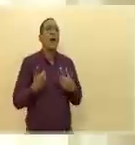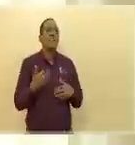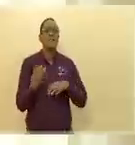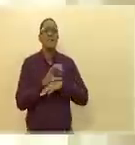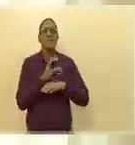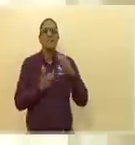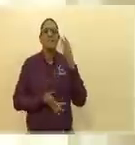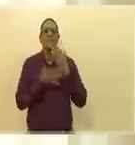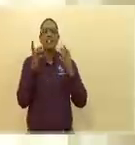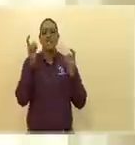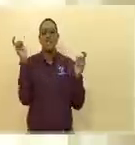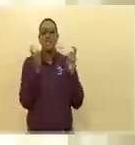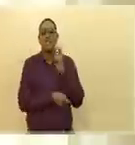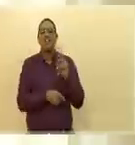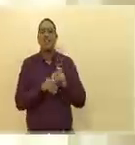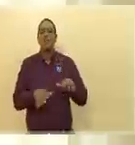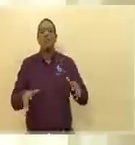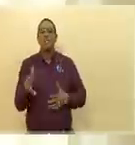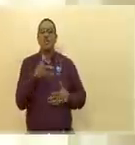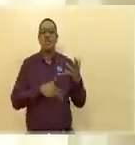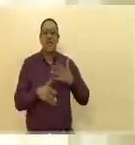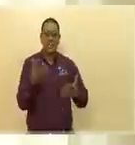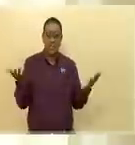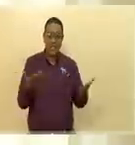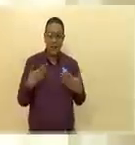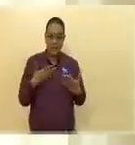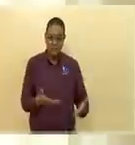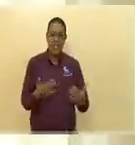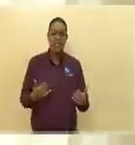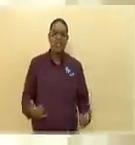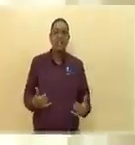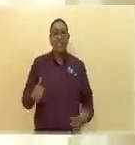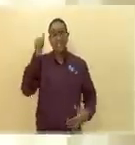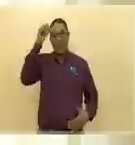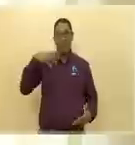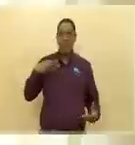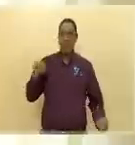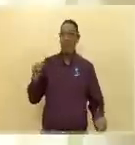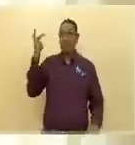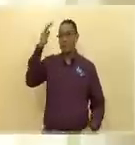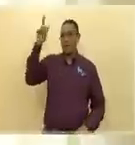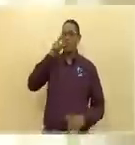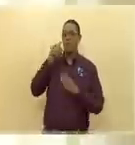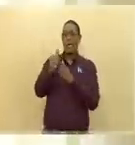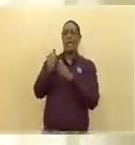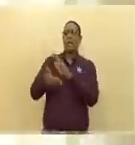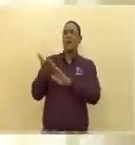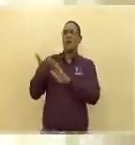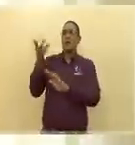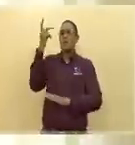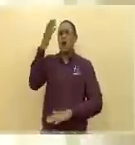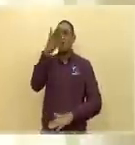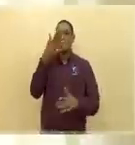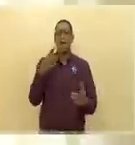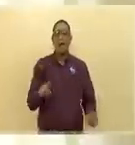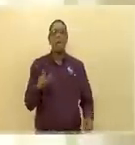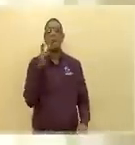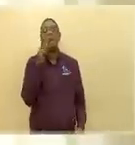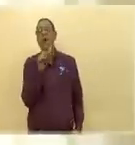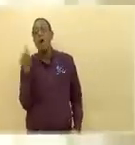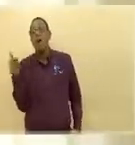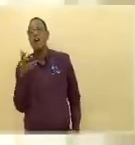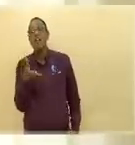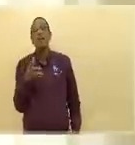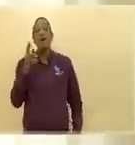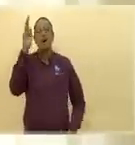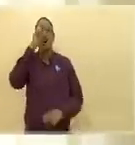digitally transformed society. And here we are today, and the man in the office of the Prime Minister who's leading the charge under the Prime Minister is none other than